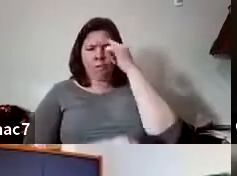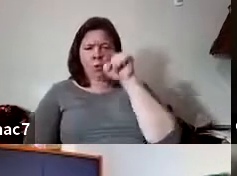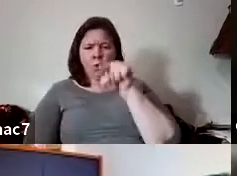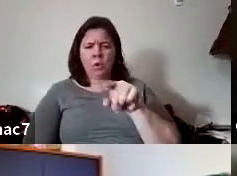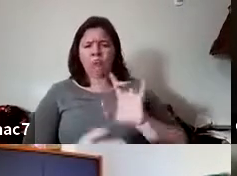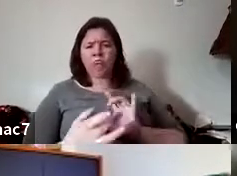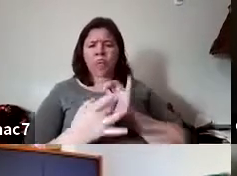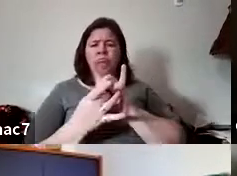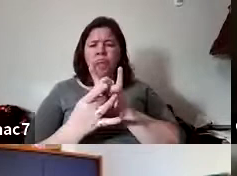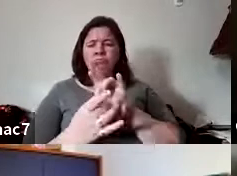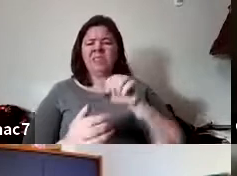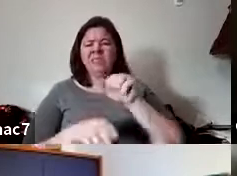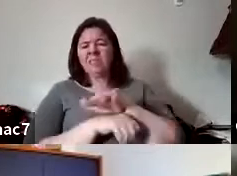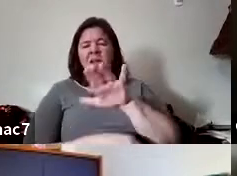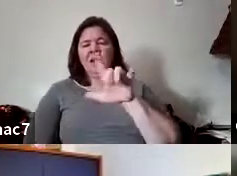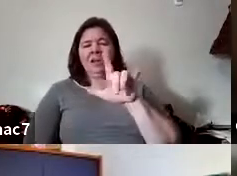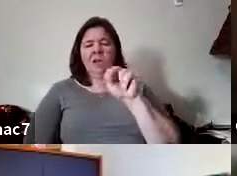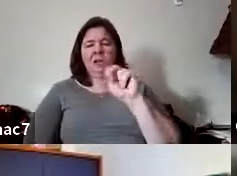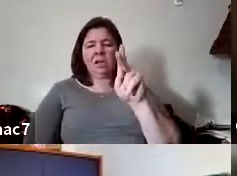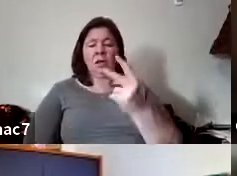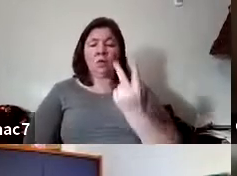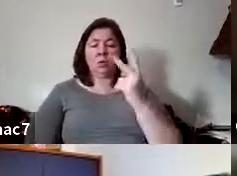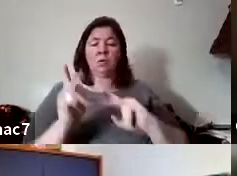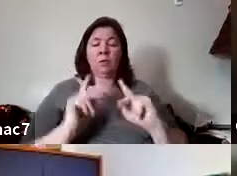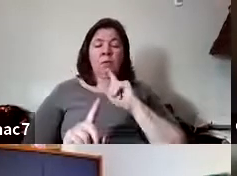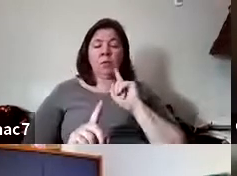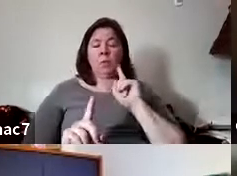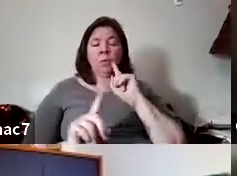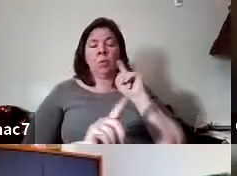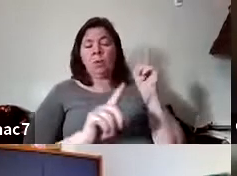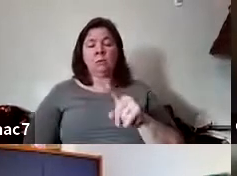link. And I actually had 2 people respond to say,